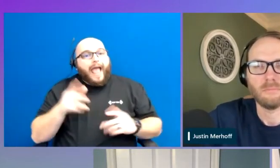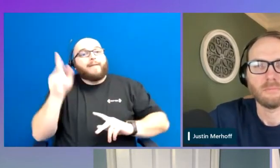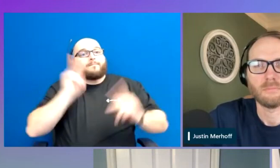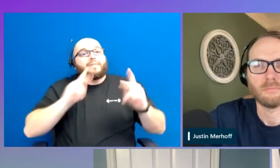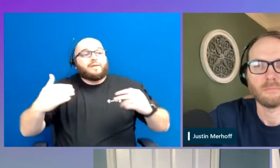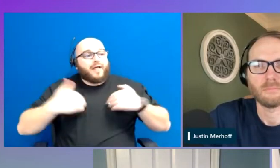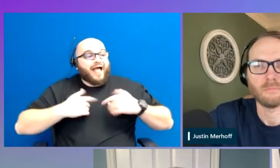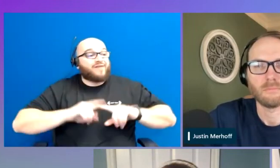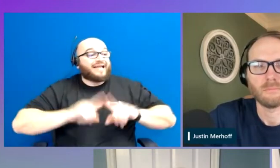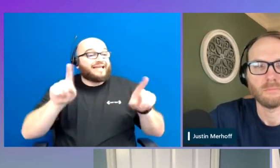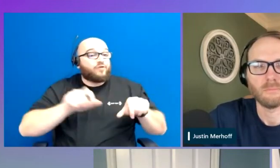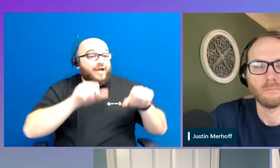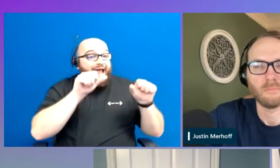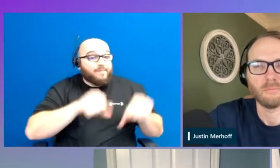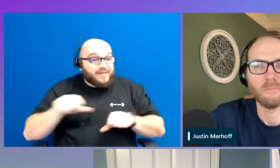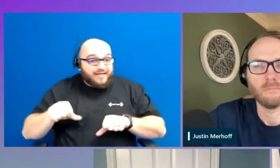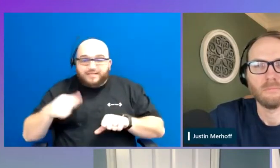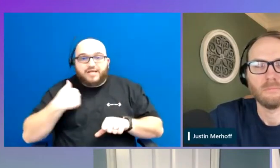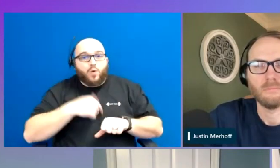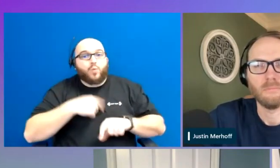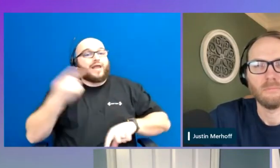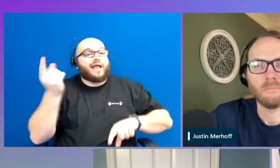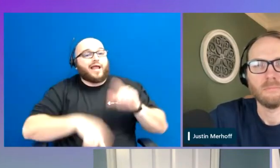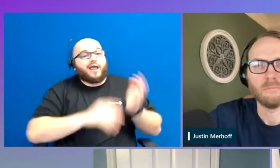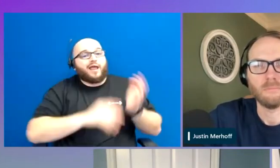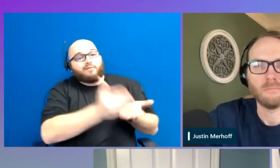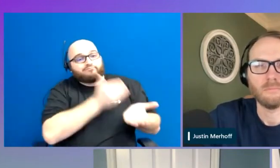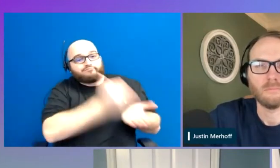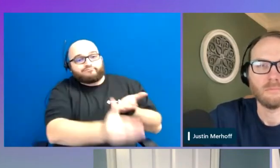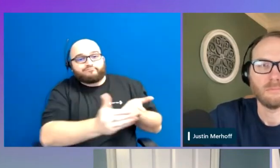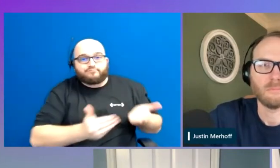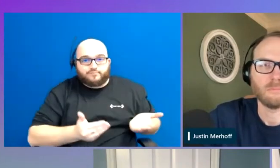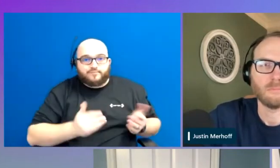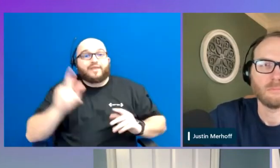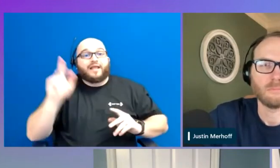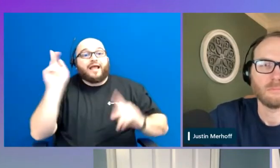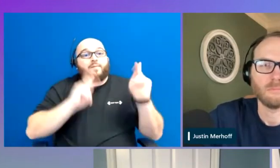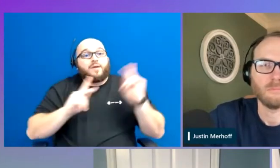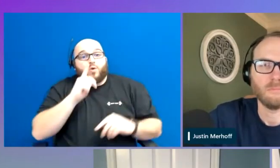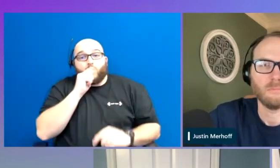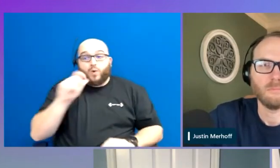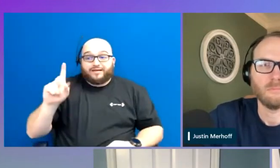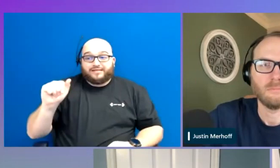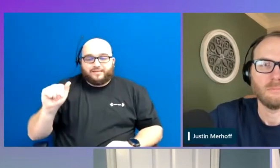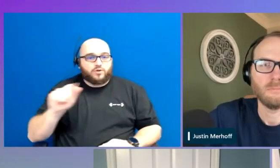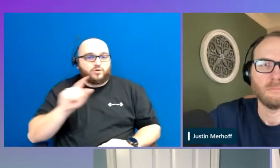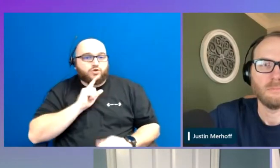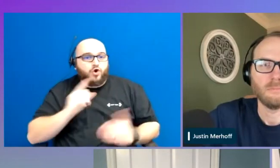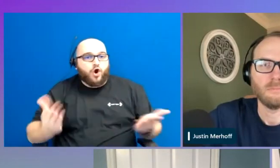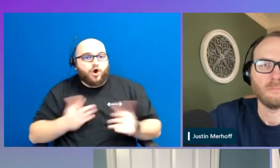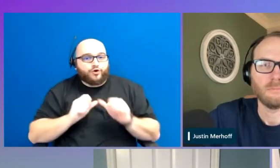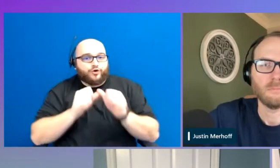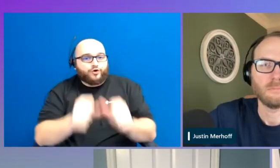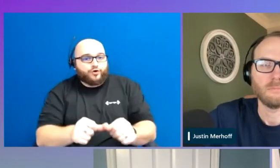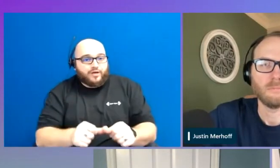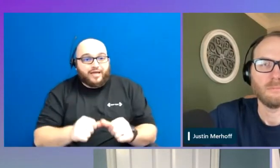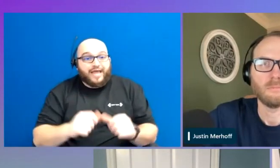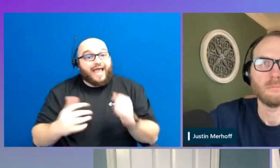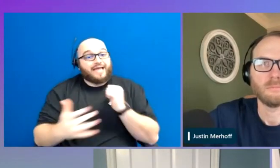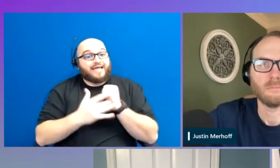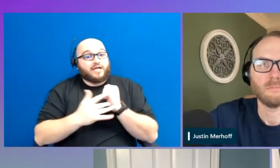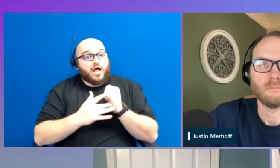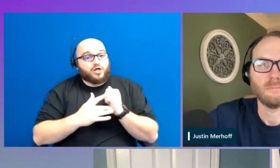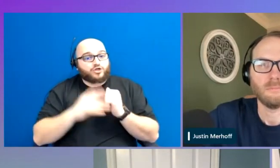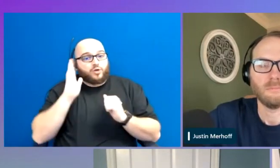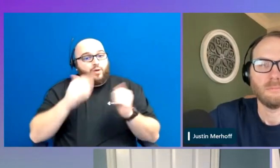and you can't discount them. People who are disabled are here to stay. Technology is the great equalizer. We're